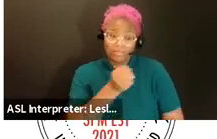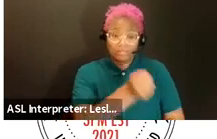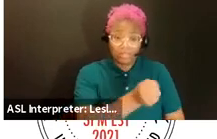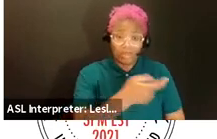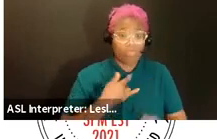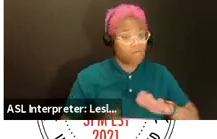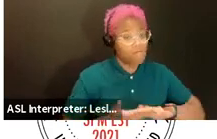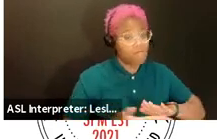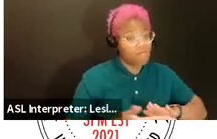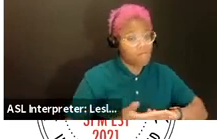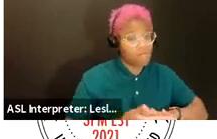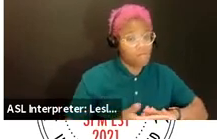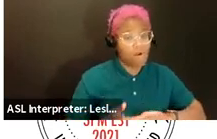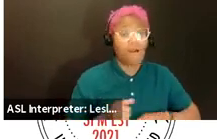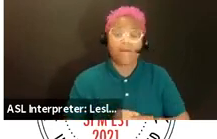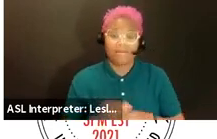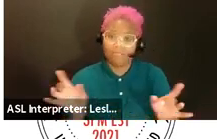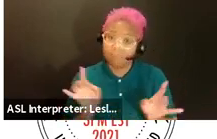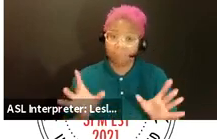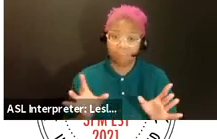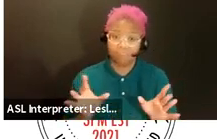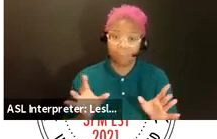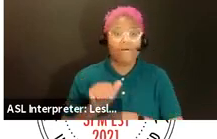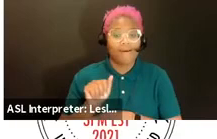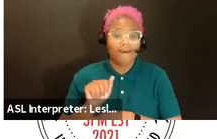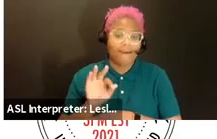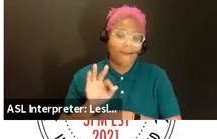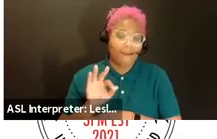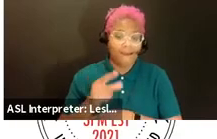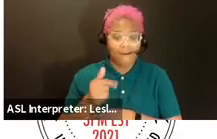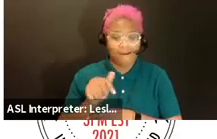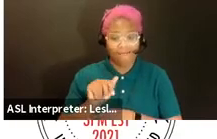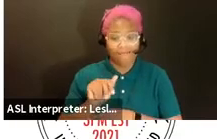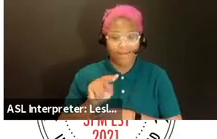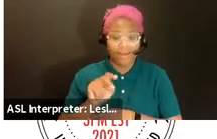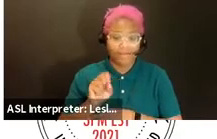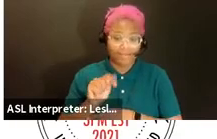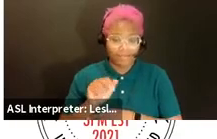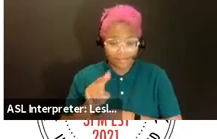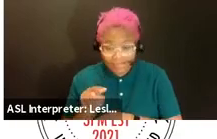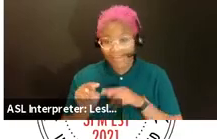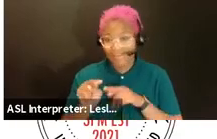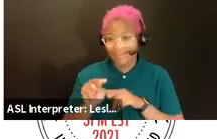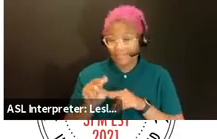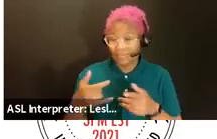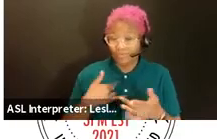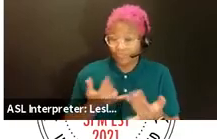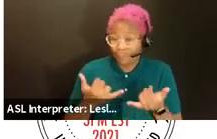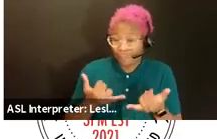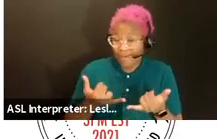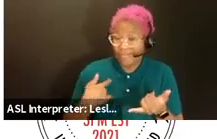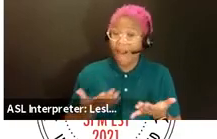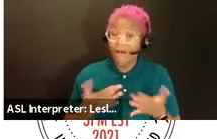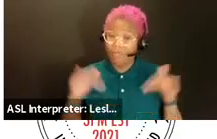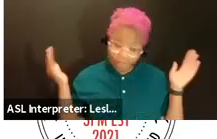death circumstances, it's hard to argue with that priority, but just realize that it's really hard to get a favor out of the State Department right now